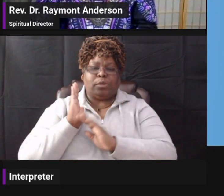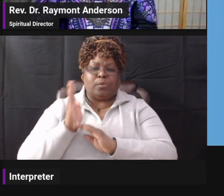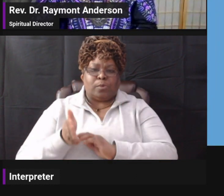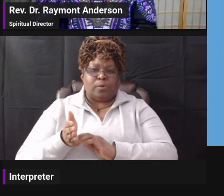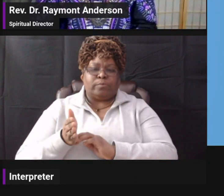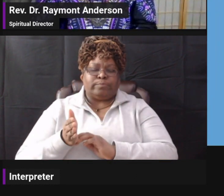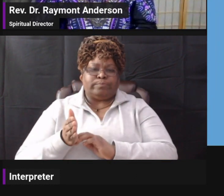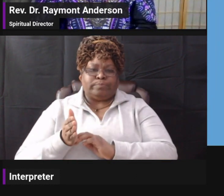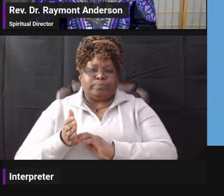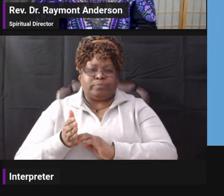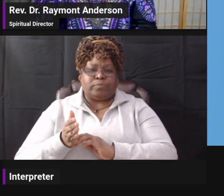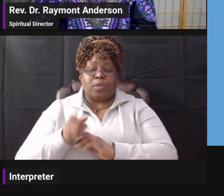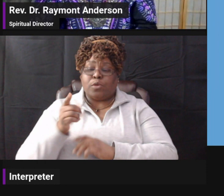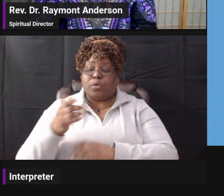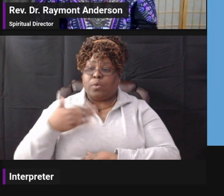to be worth it.